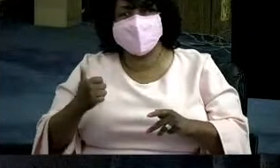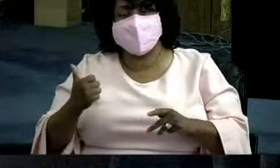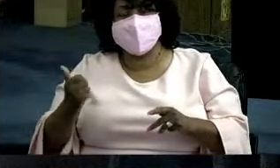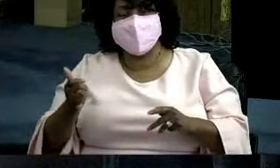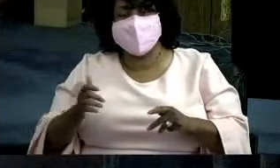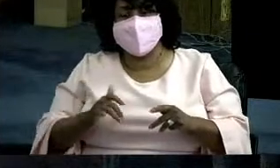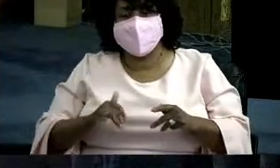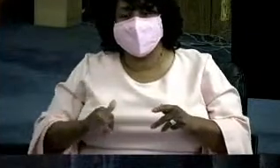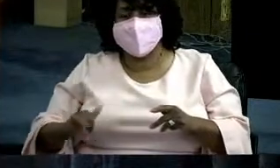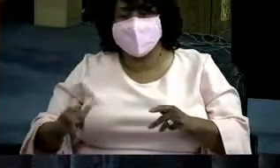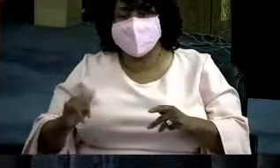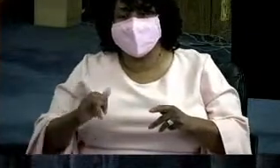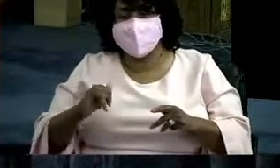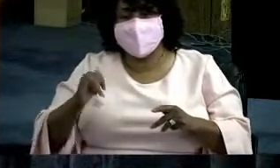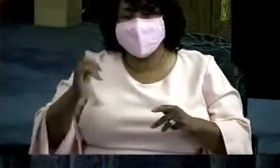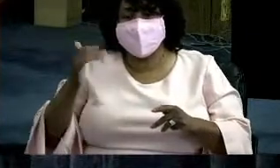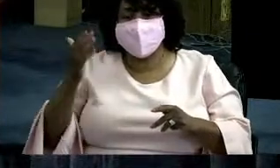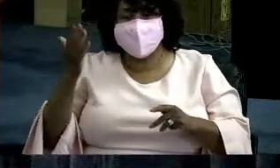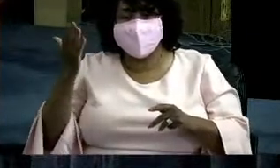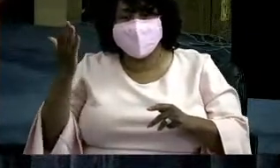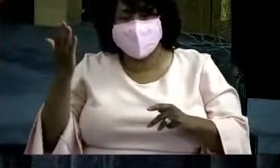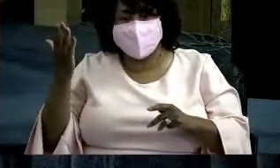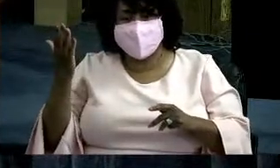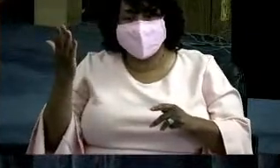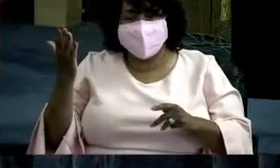else like you.